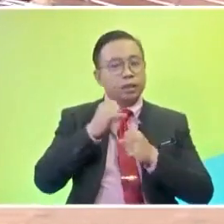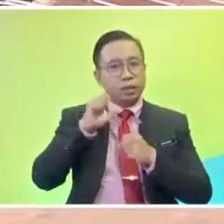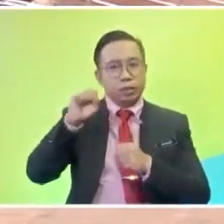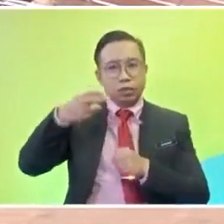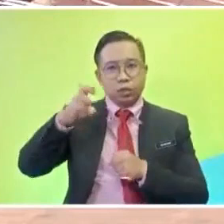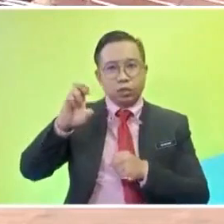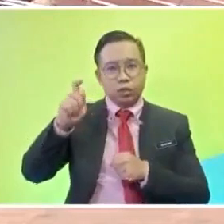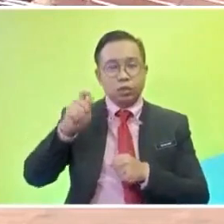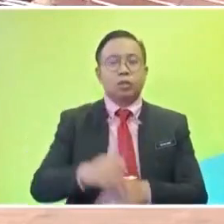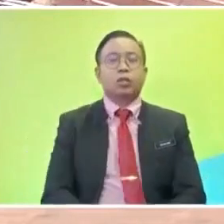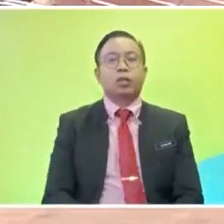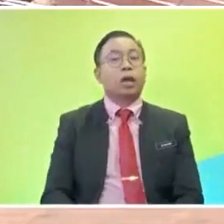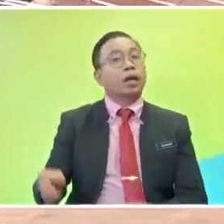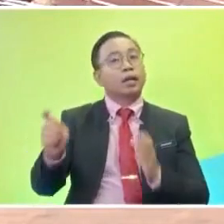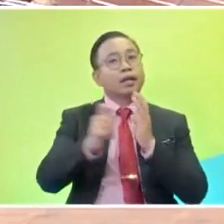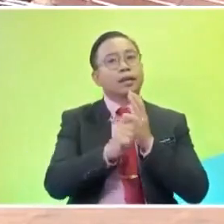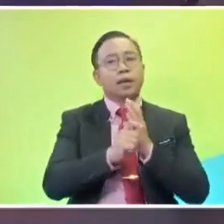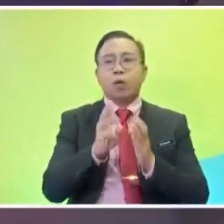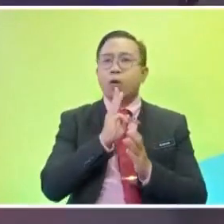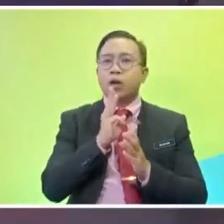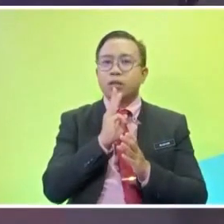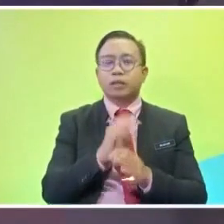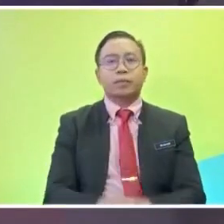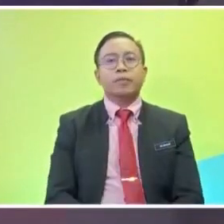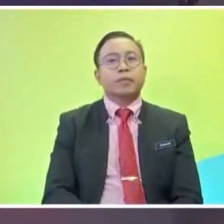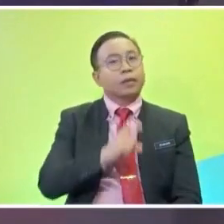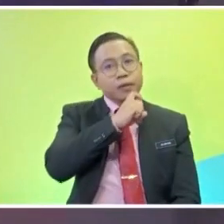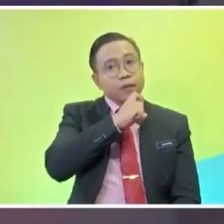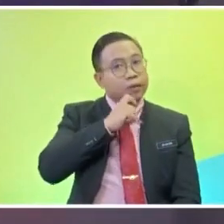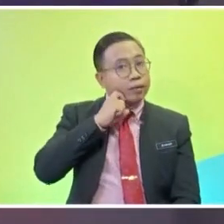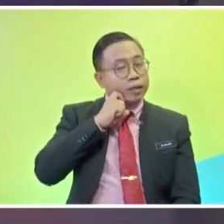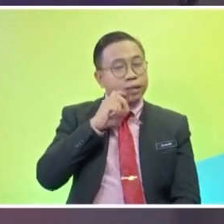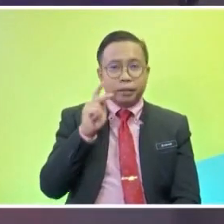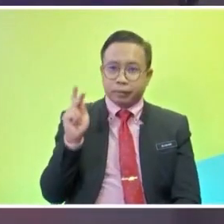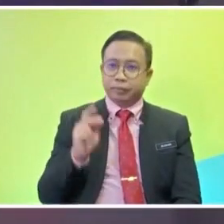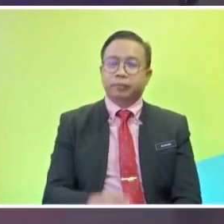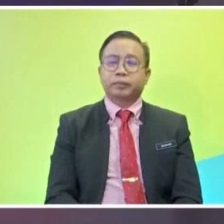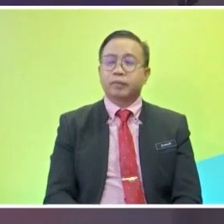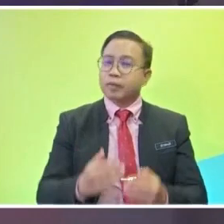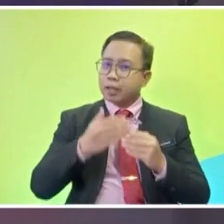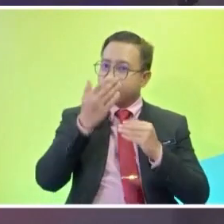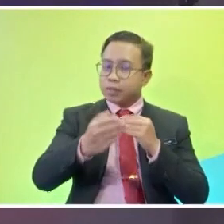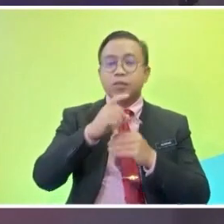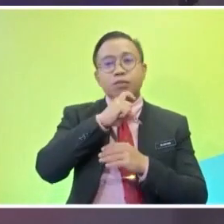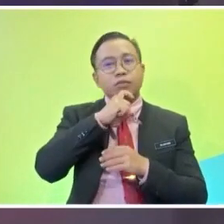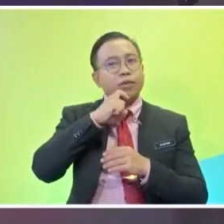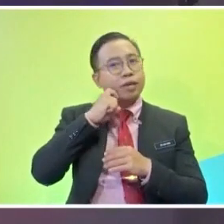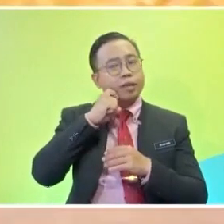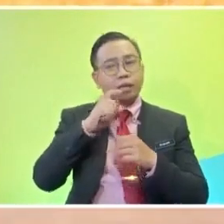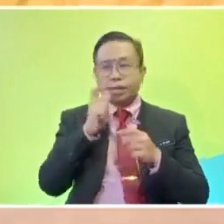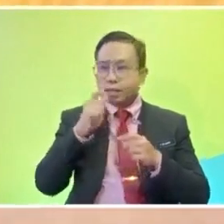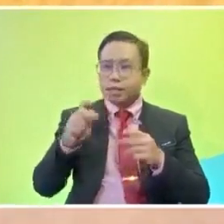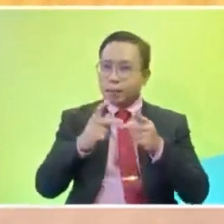if you remember, we actually added water just now, so you need to dry it. Okay, so the next step is they will dry the